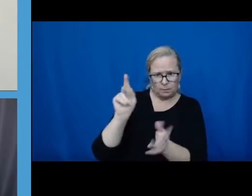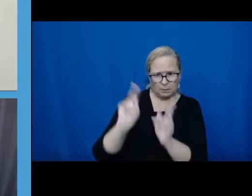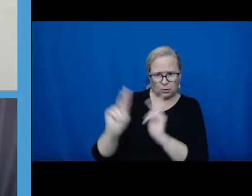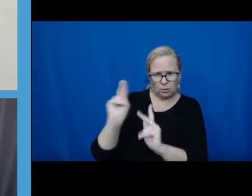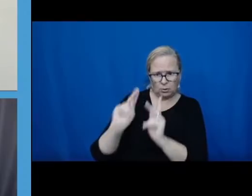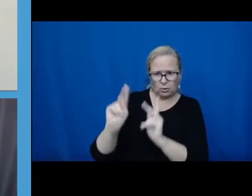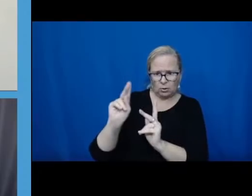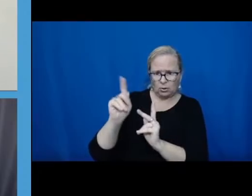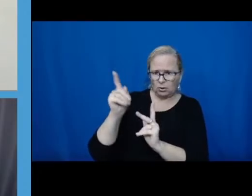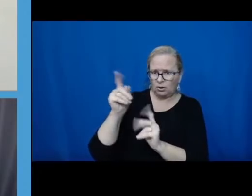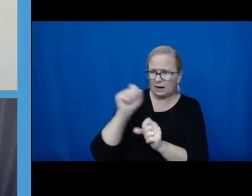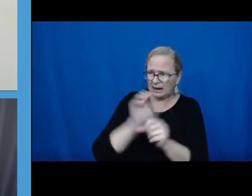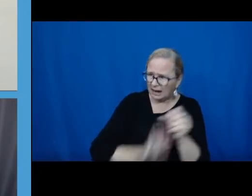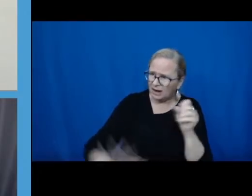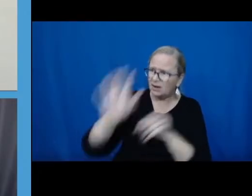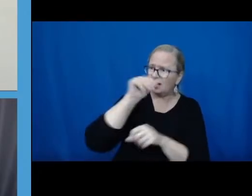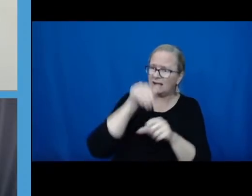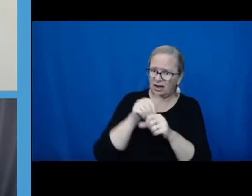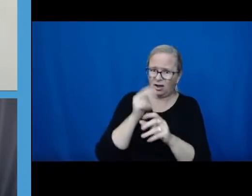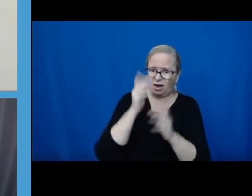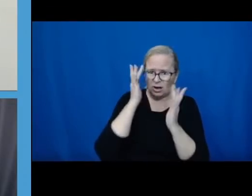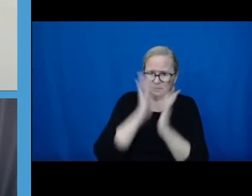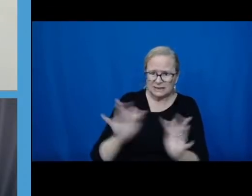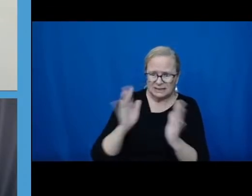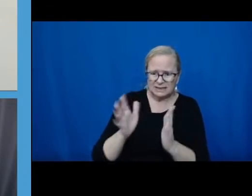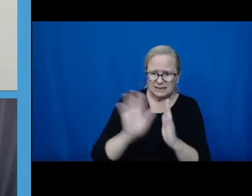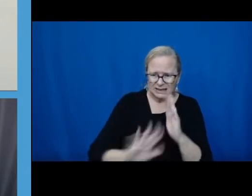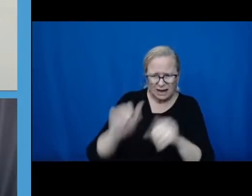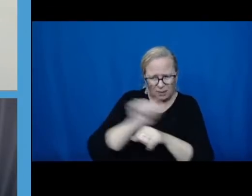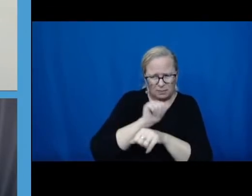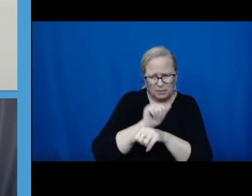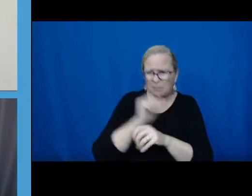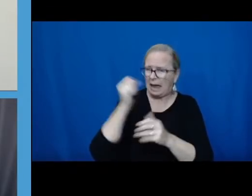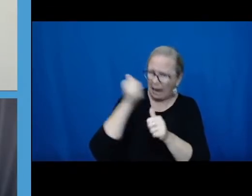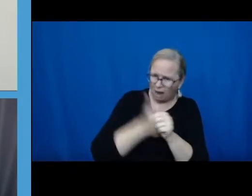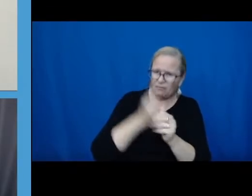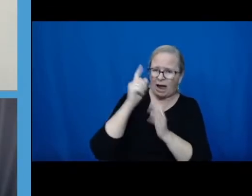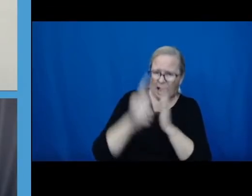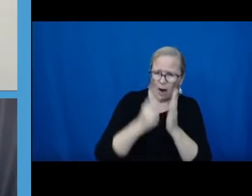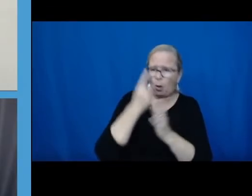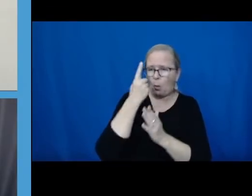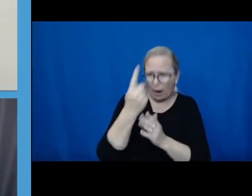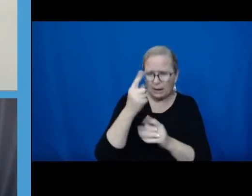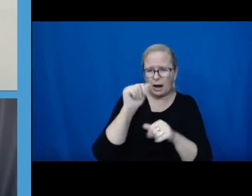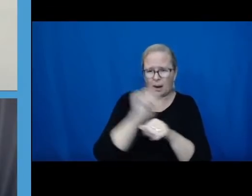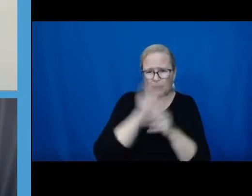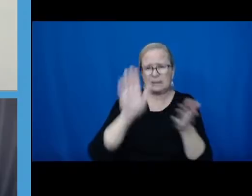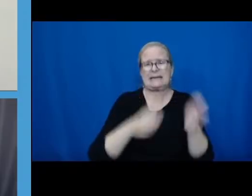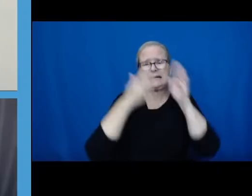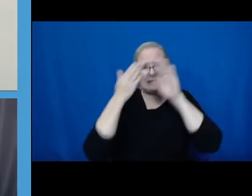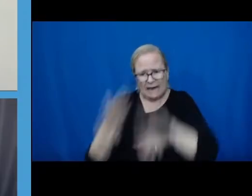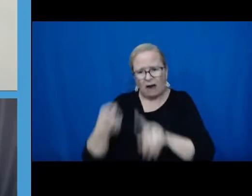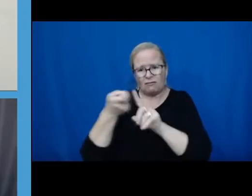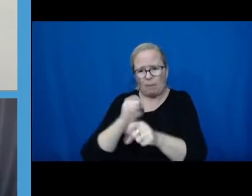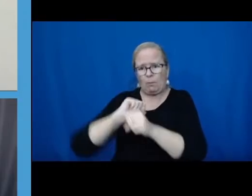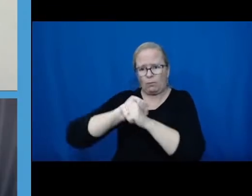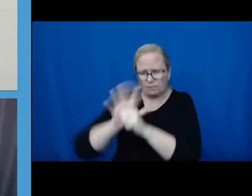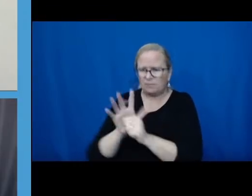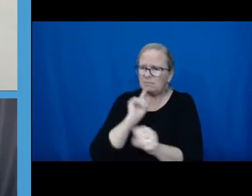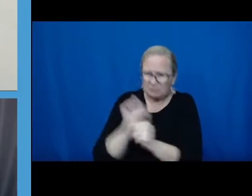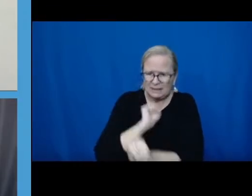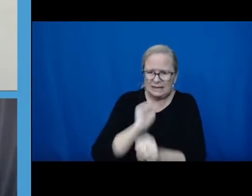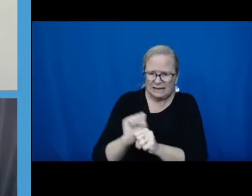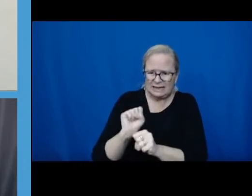a lot of folks, I think, understandably are not okay with these imaginary acceptable loss numbers that seem to